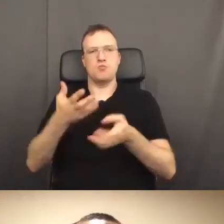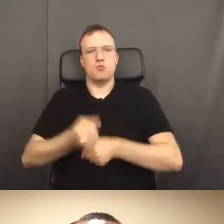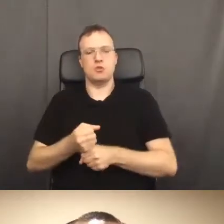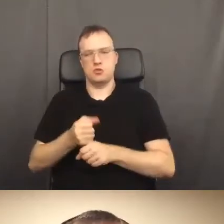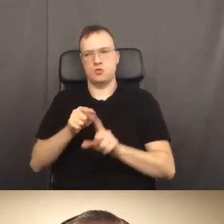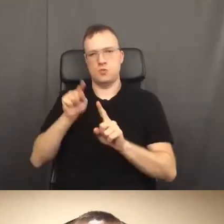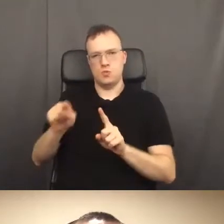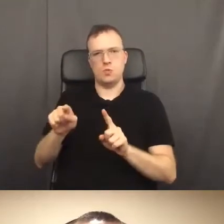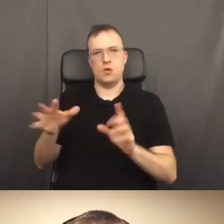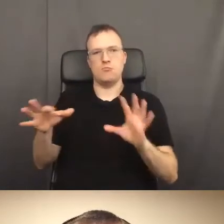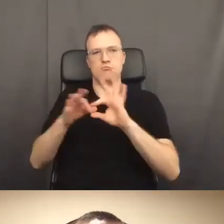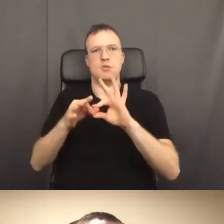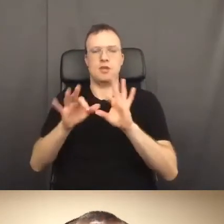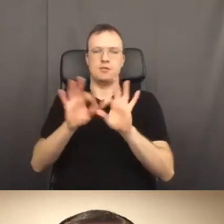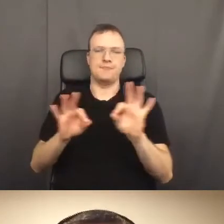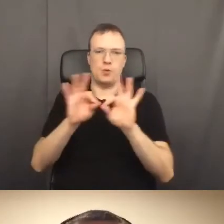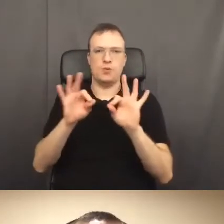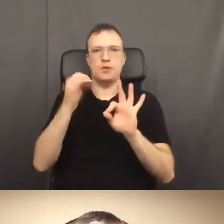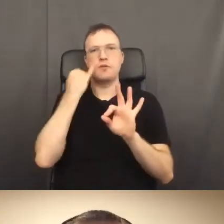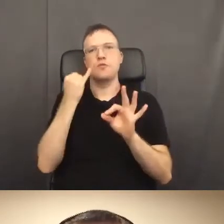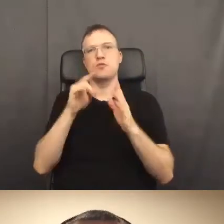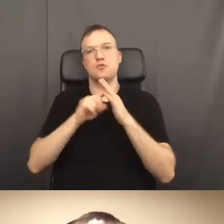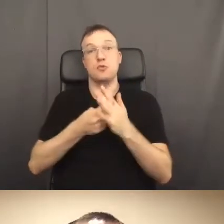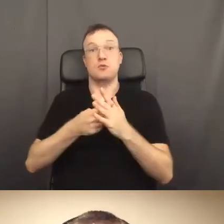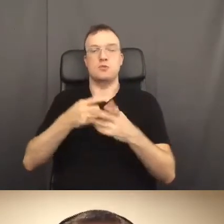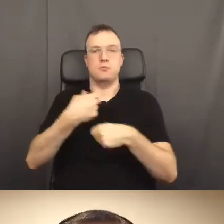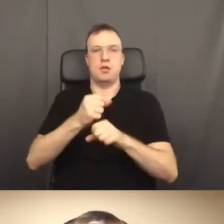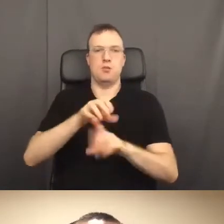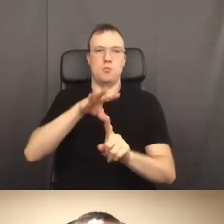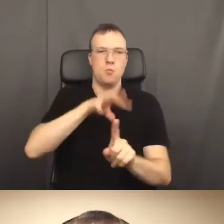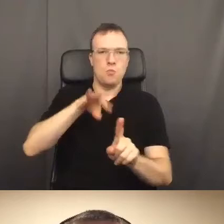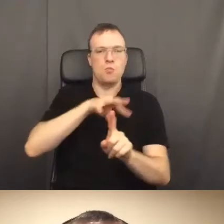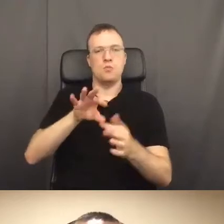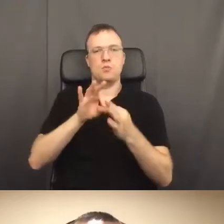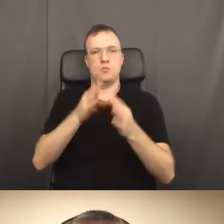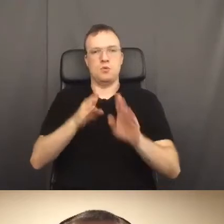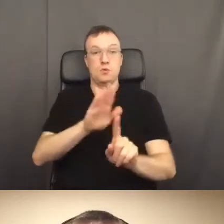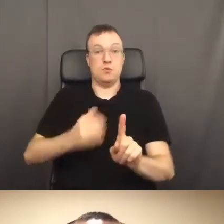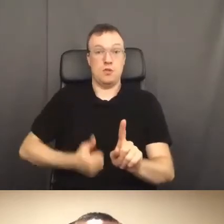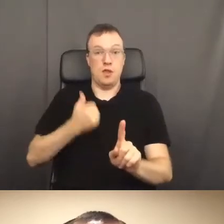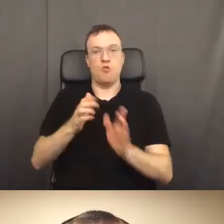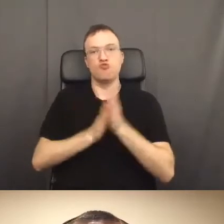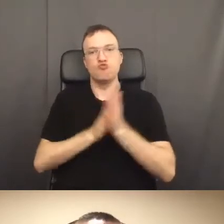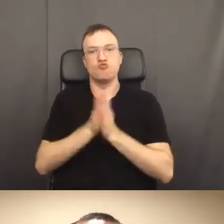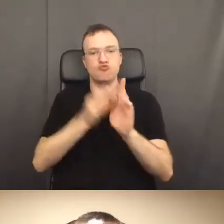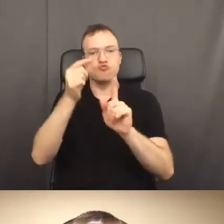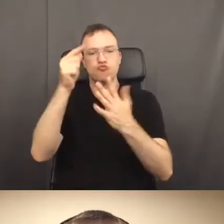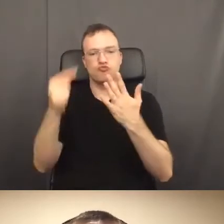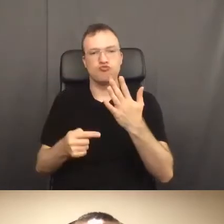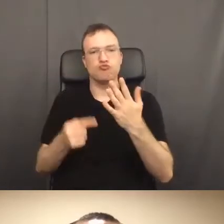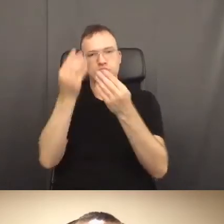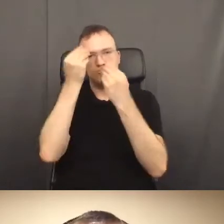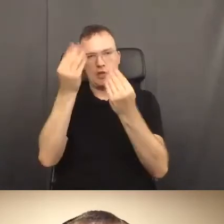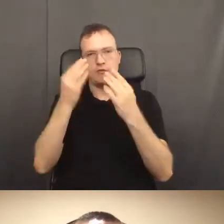that's probably pretty important when you're making a film documentary about someone's life. You want to get the details. I